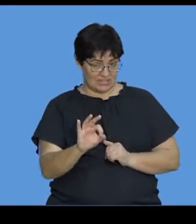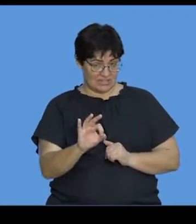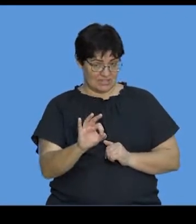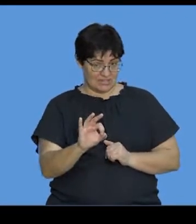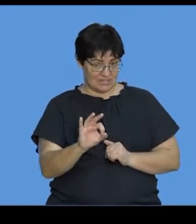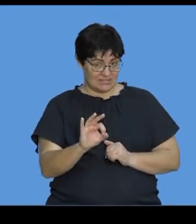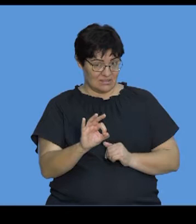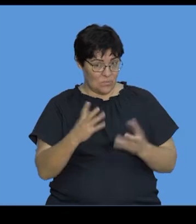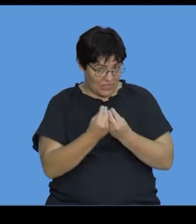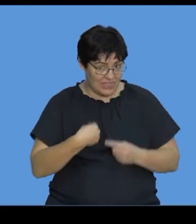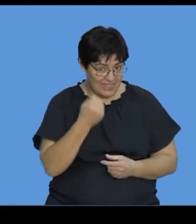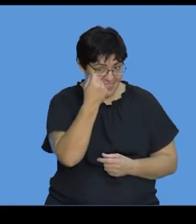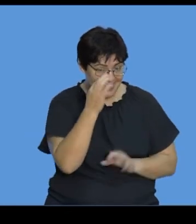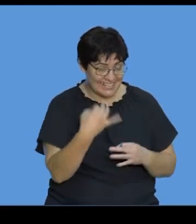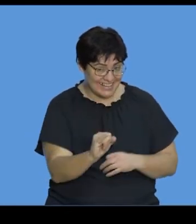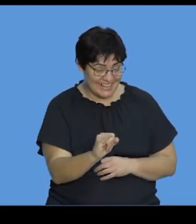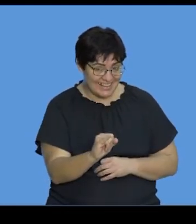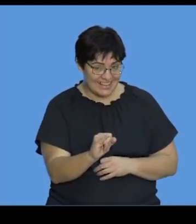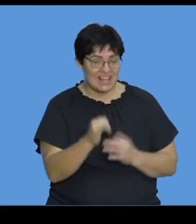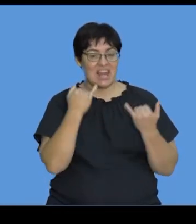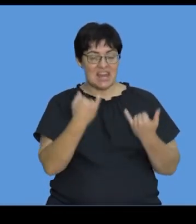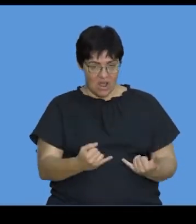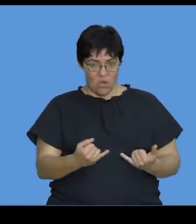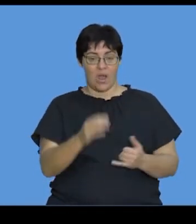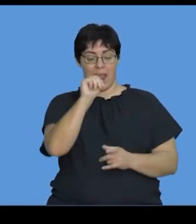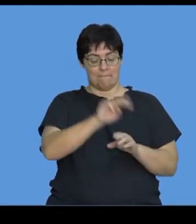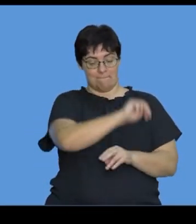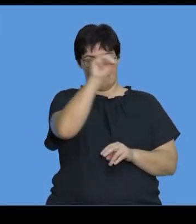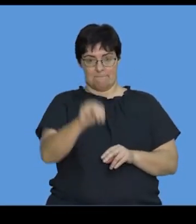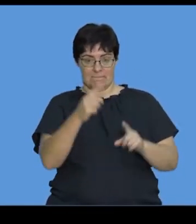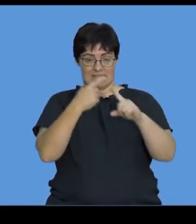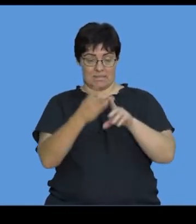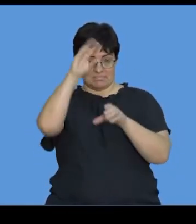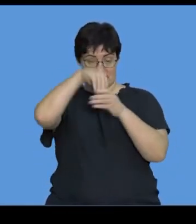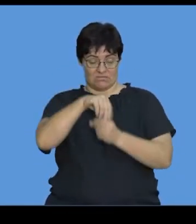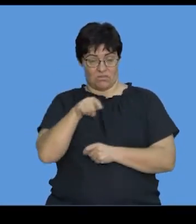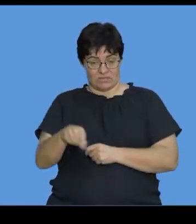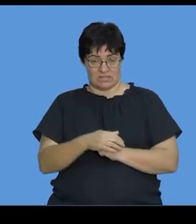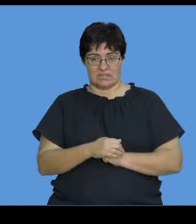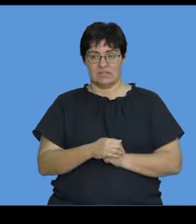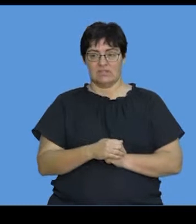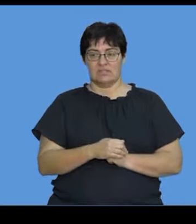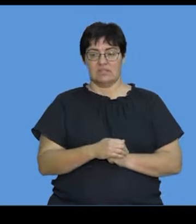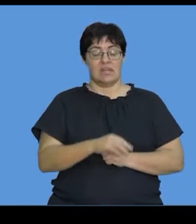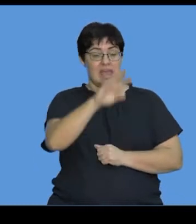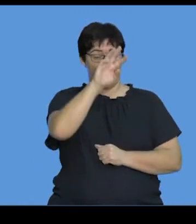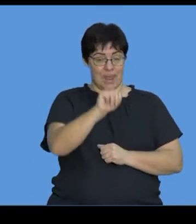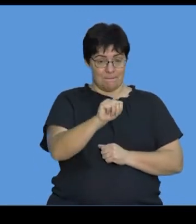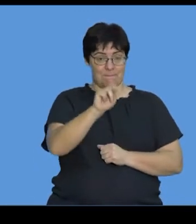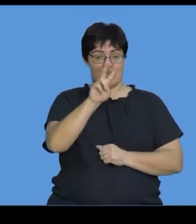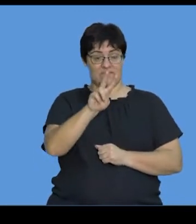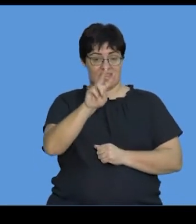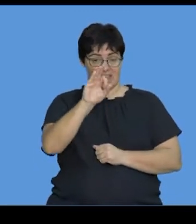you haven't lost any of you. I'm going to multiply the m in. Okay, so